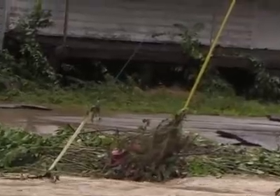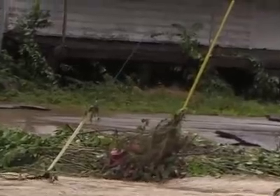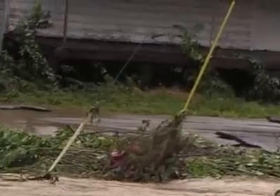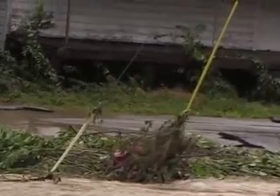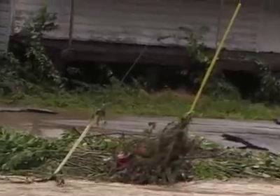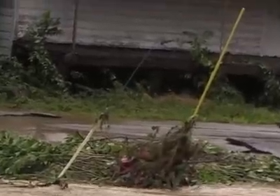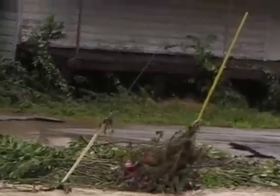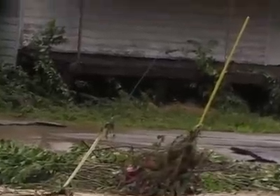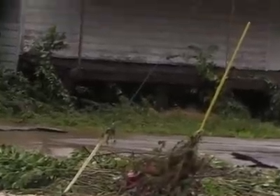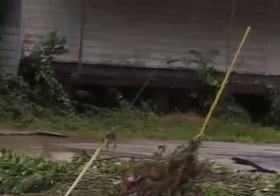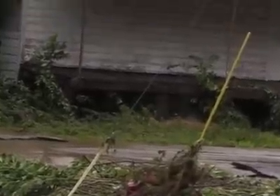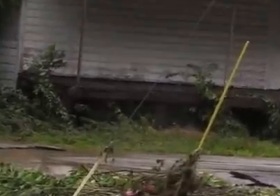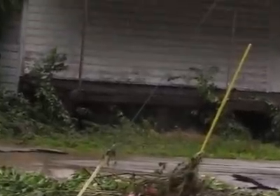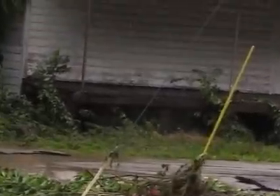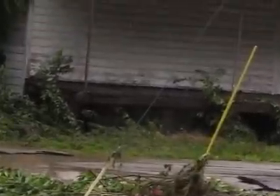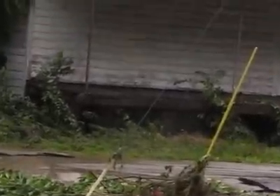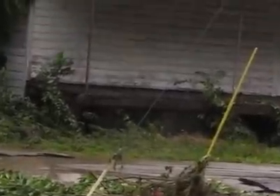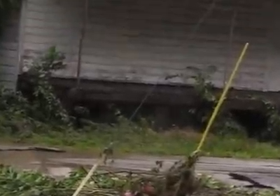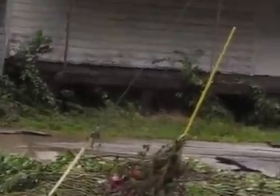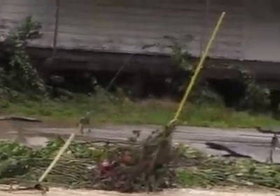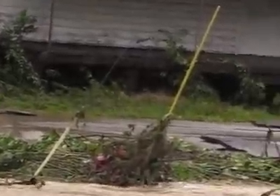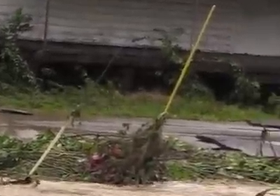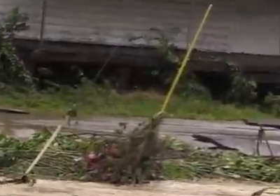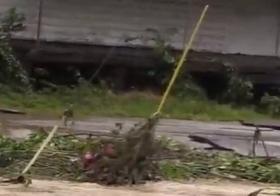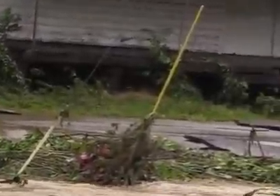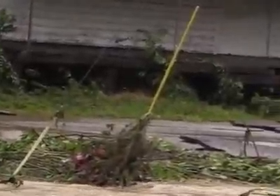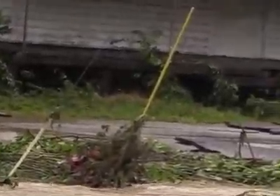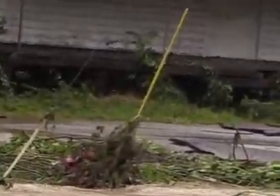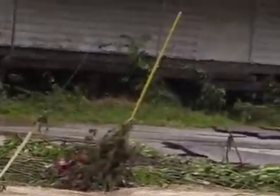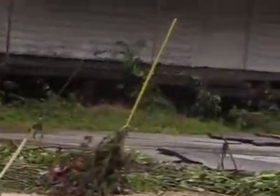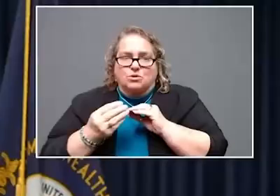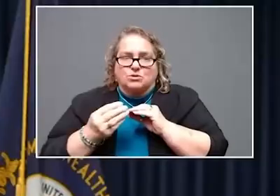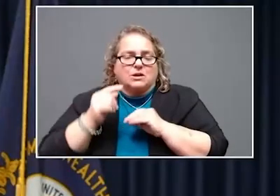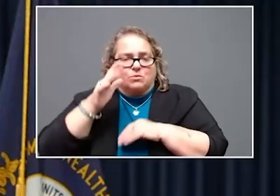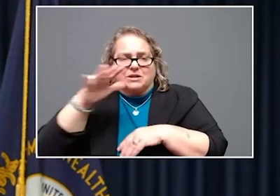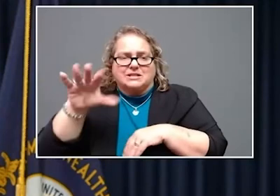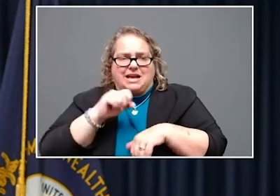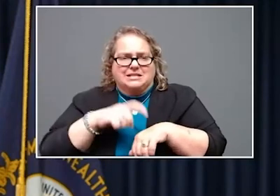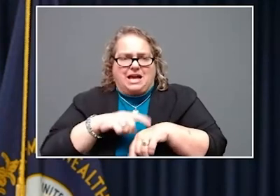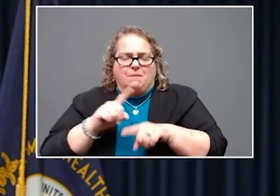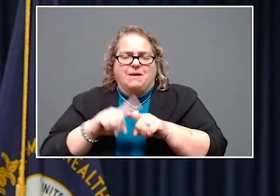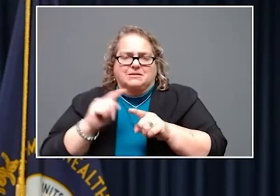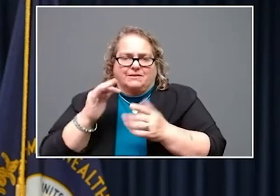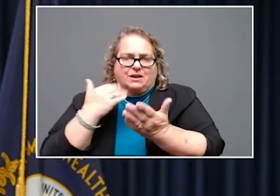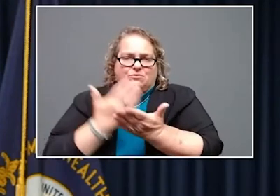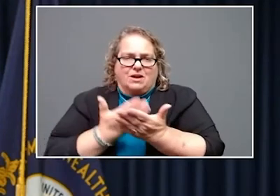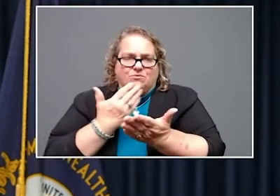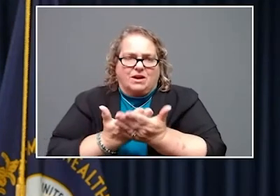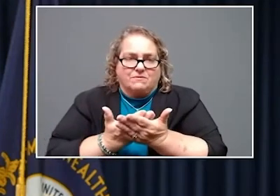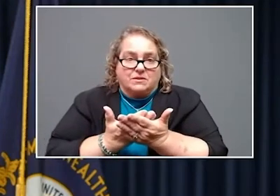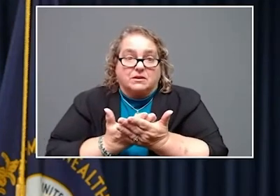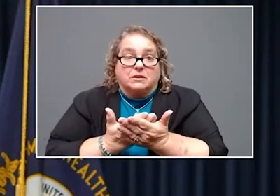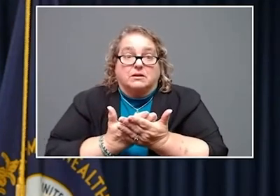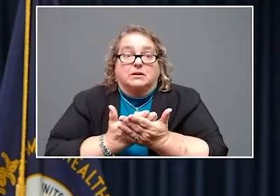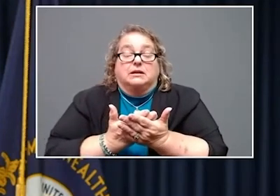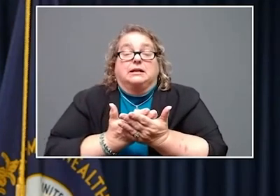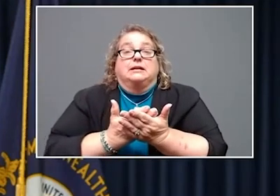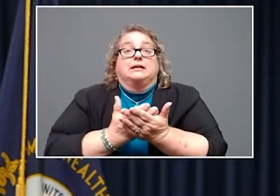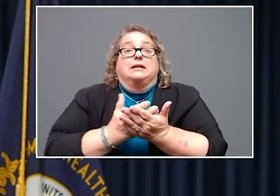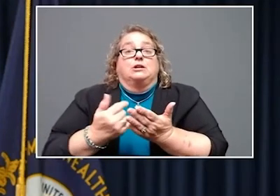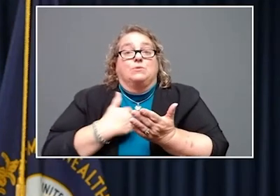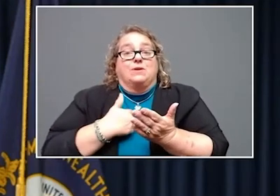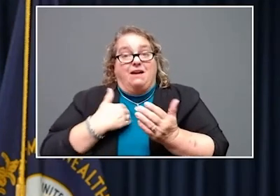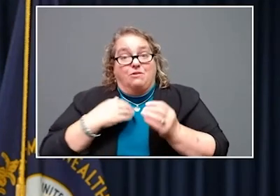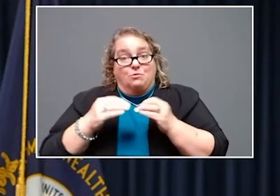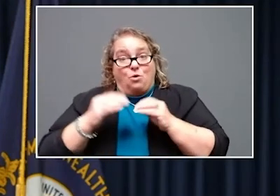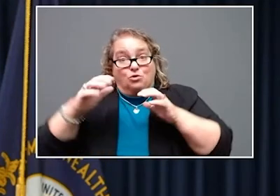expected Thursday night, the governor urged Kentuckians to remain vigilant. We have more rain tonight in some areas, and we're